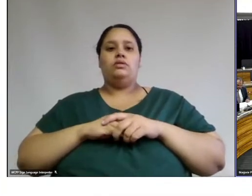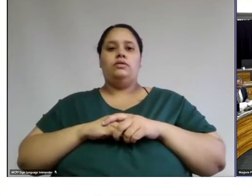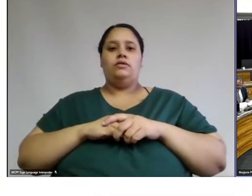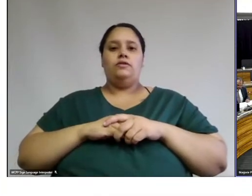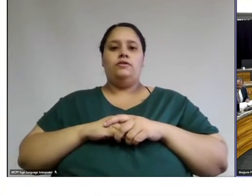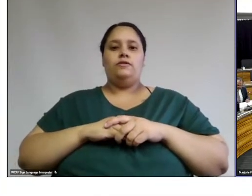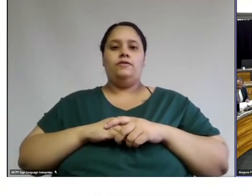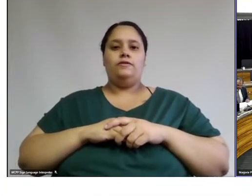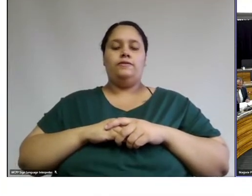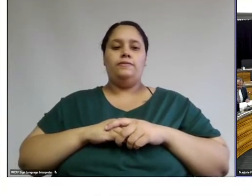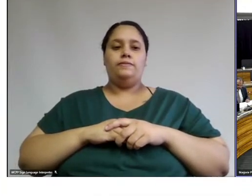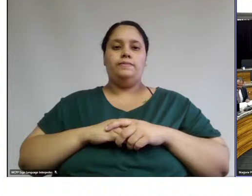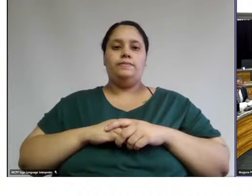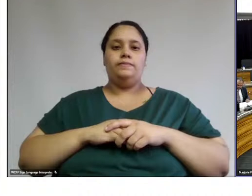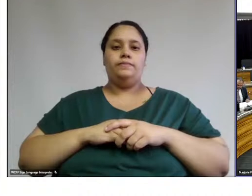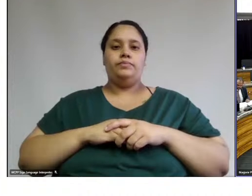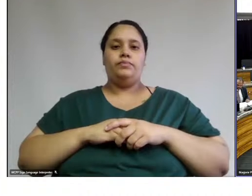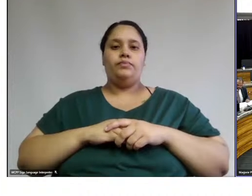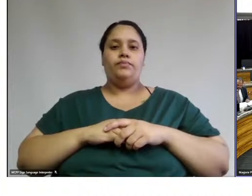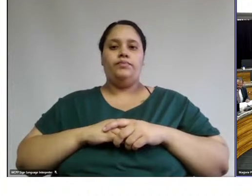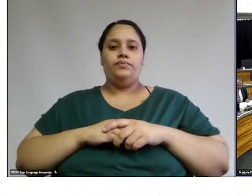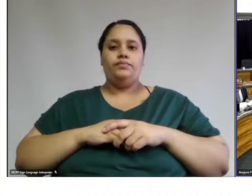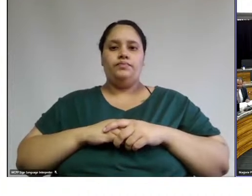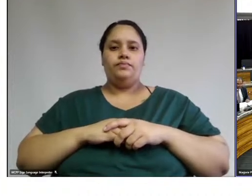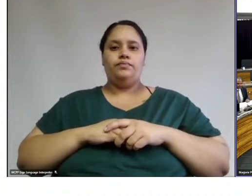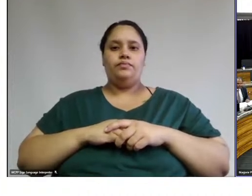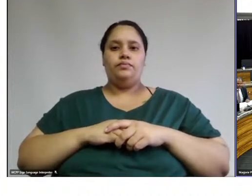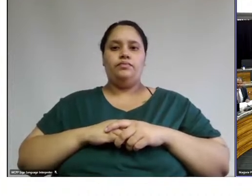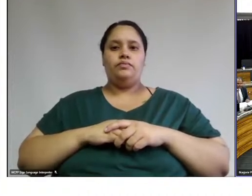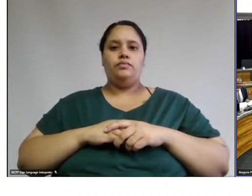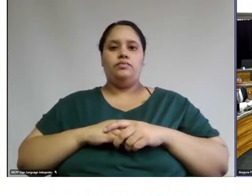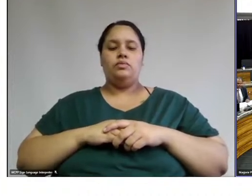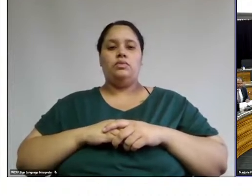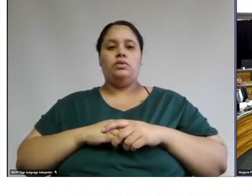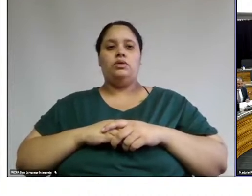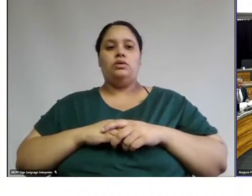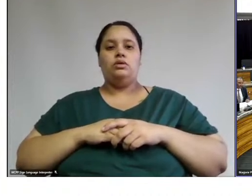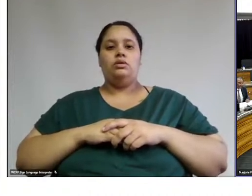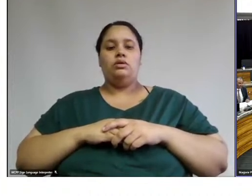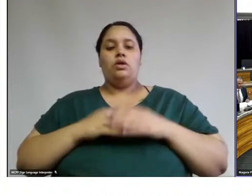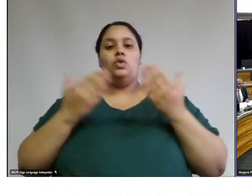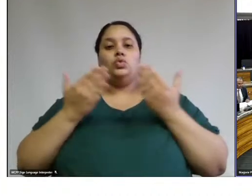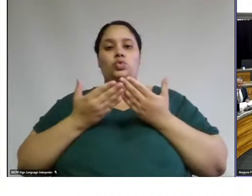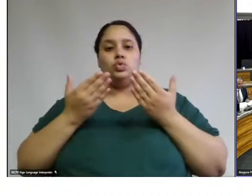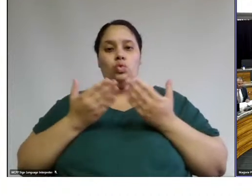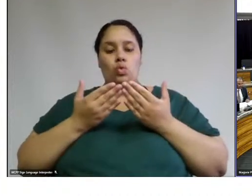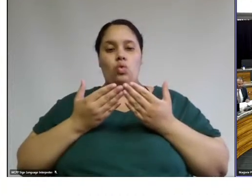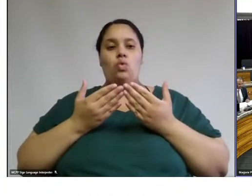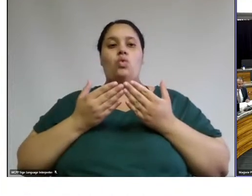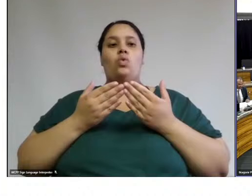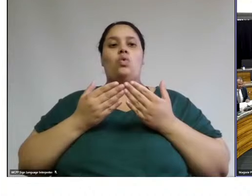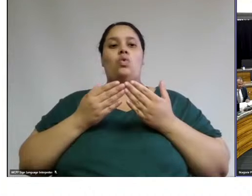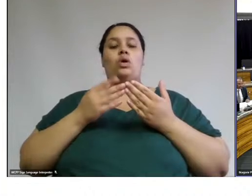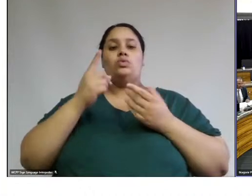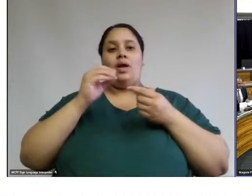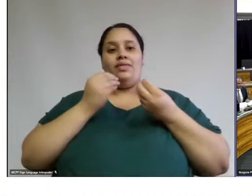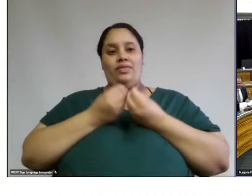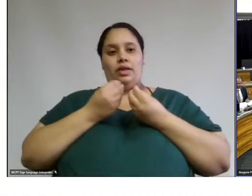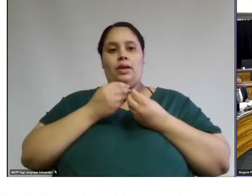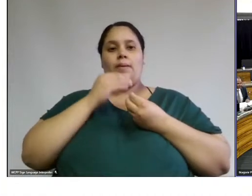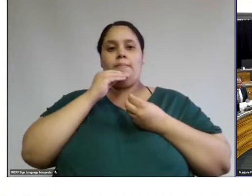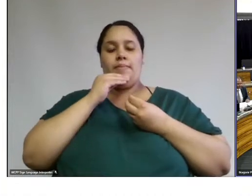defrauding the school of funds. But that's one thing, and they report that straight to